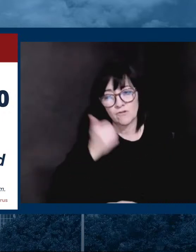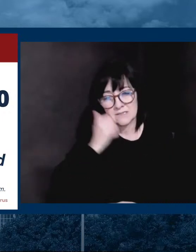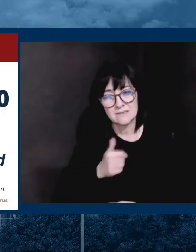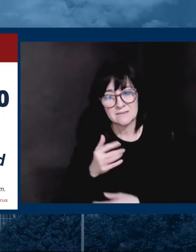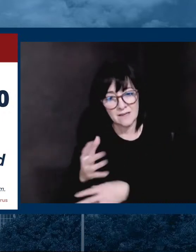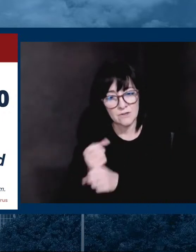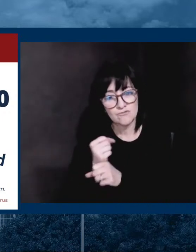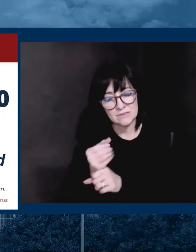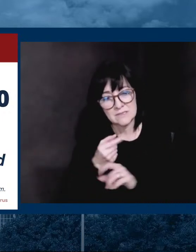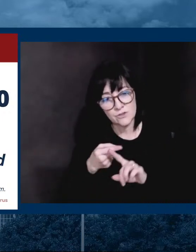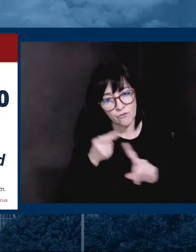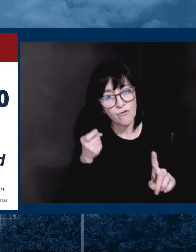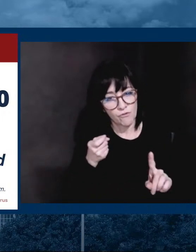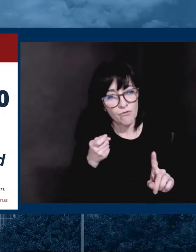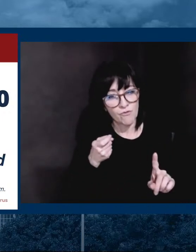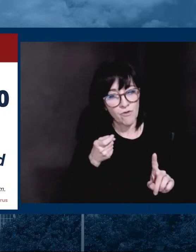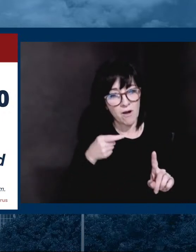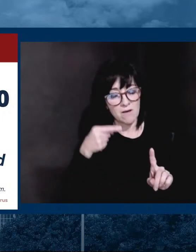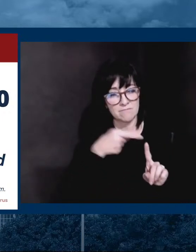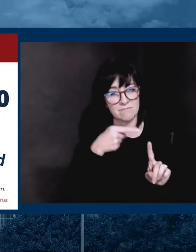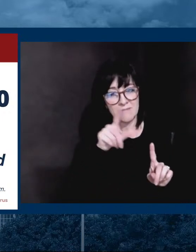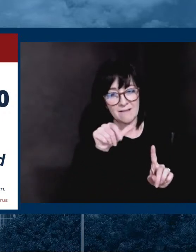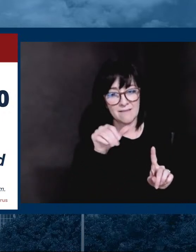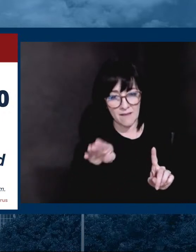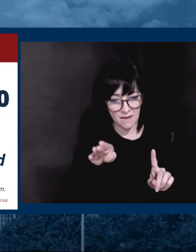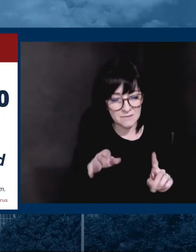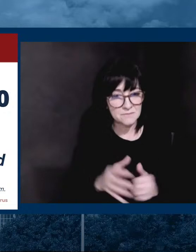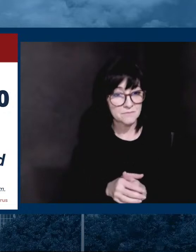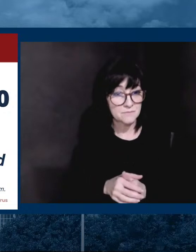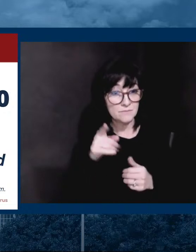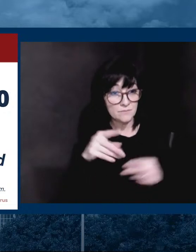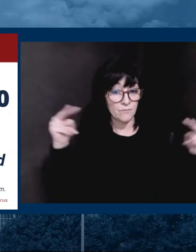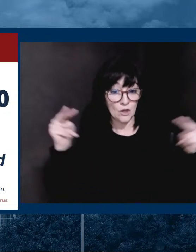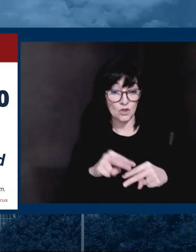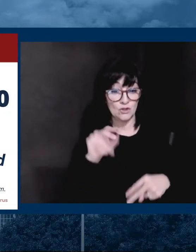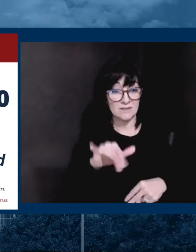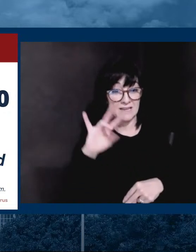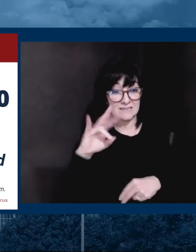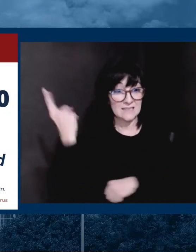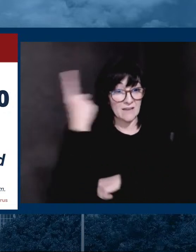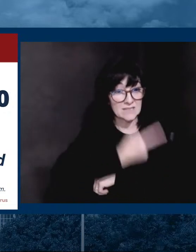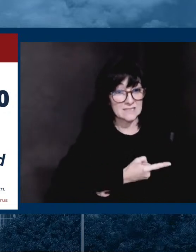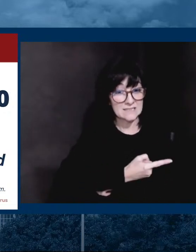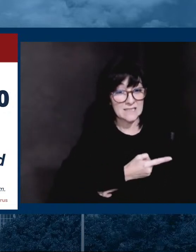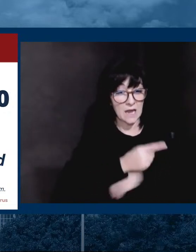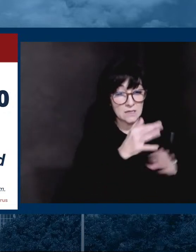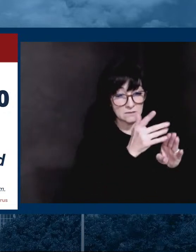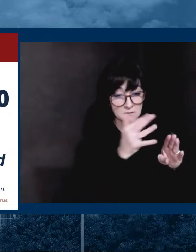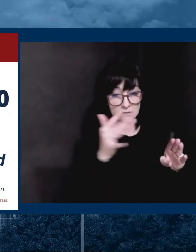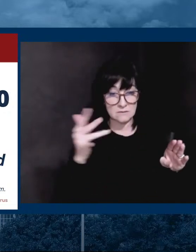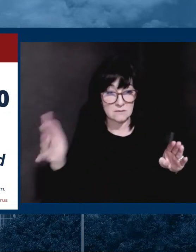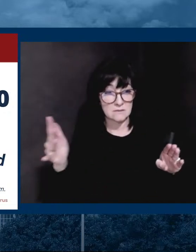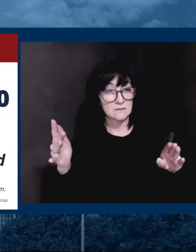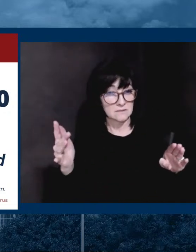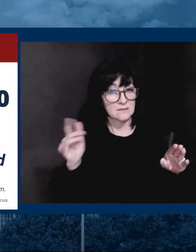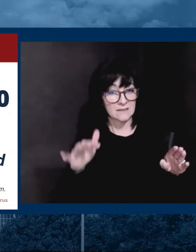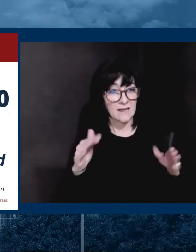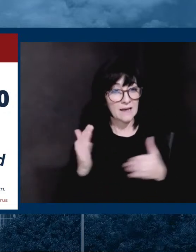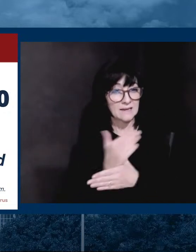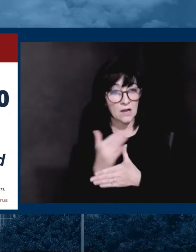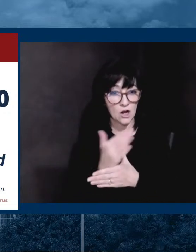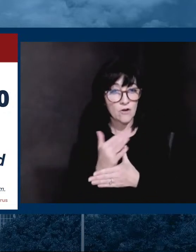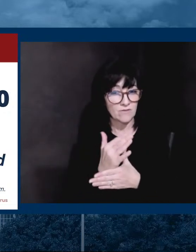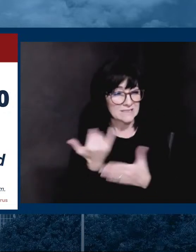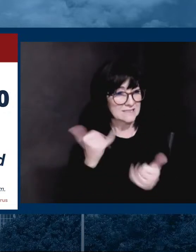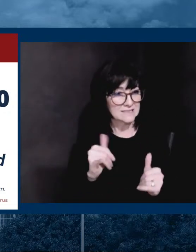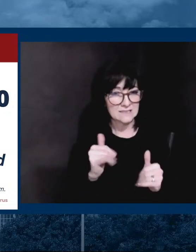from the tests that we're doing. Look at that 7-day moving average. It's still too high, but we were